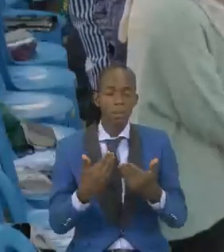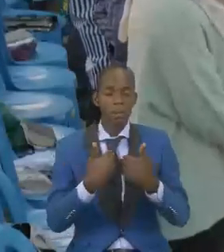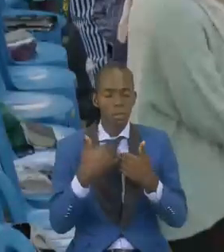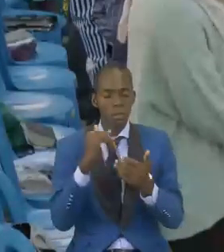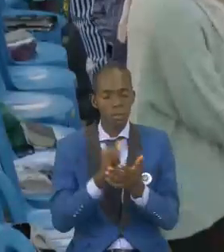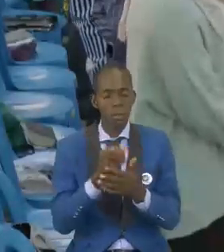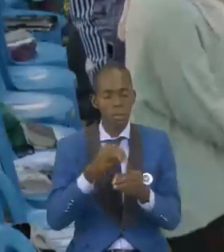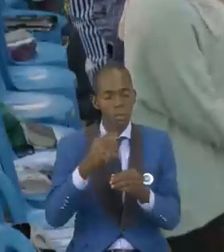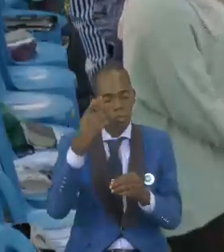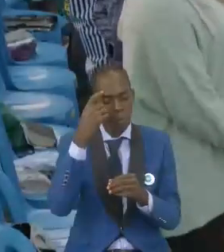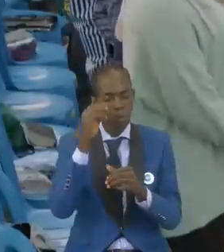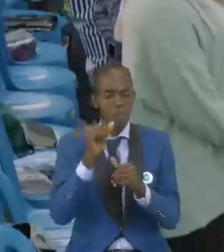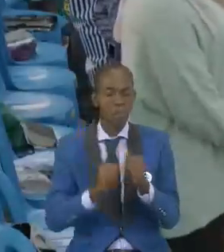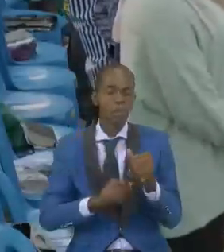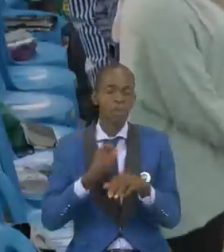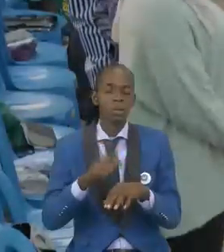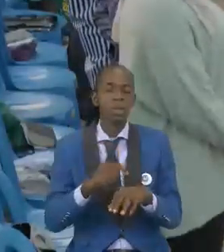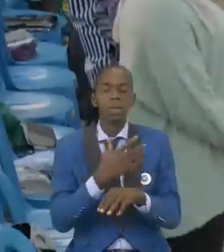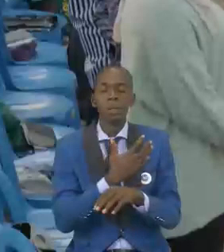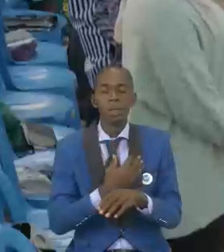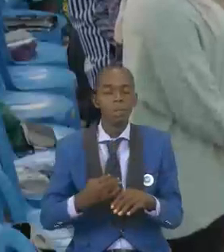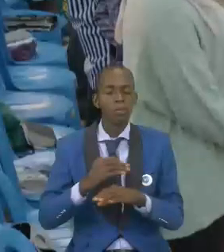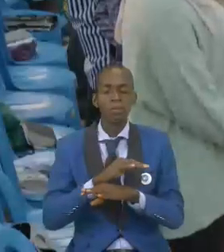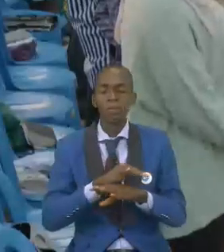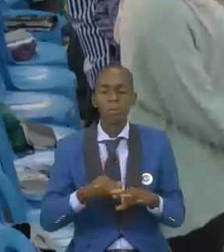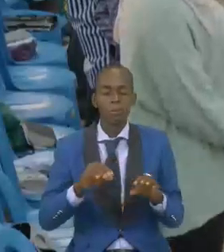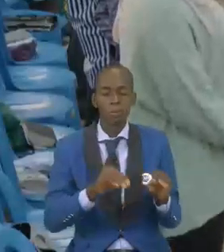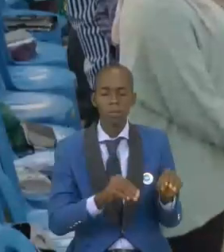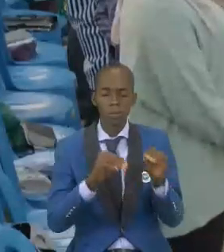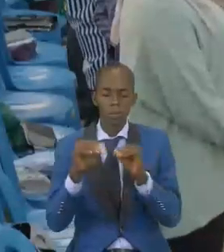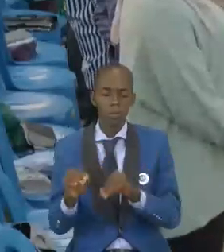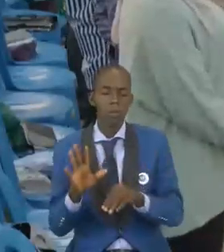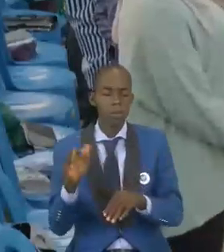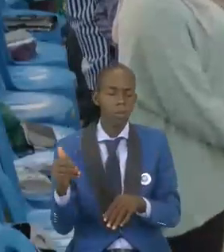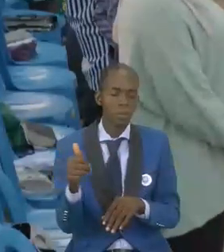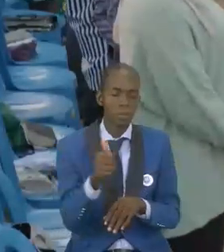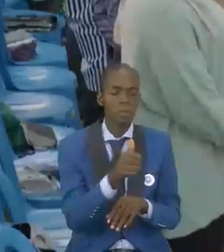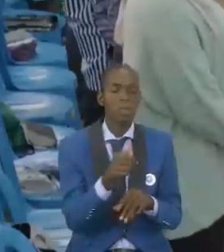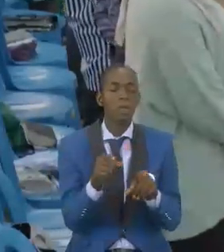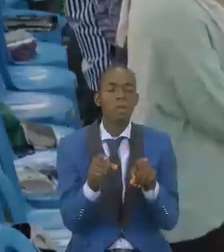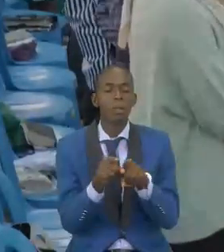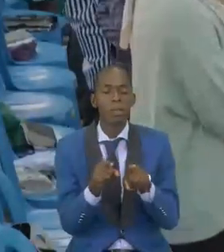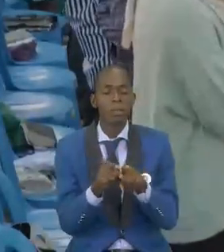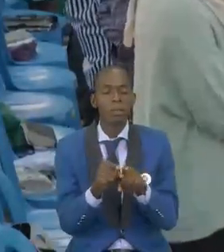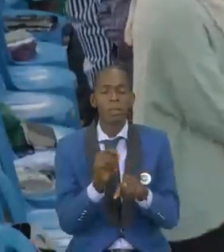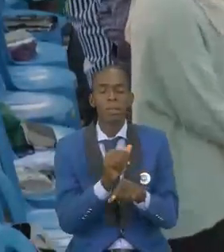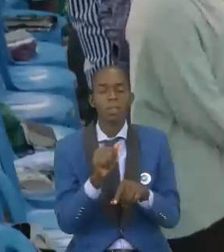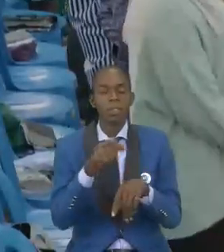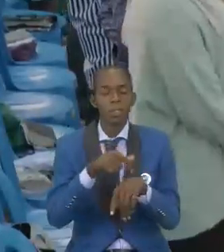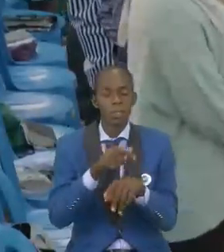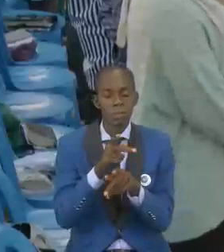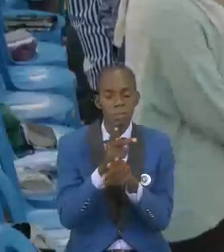every time. And don't set yourself as the